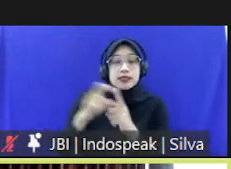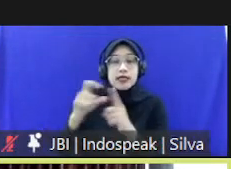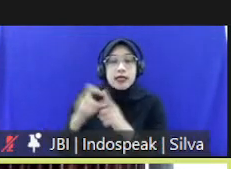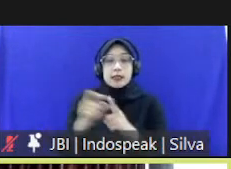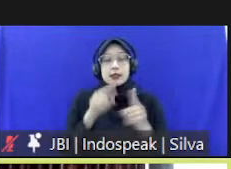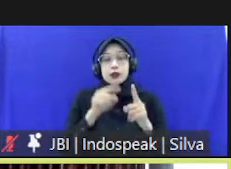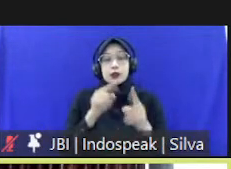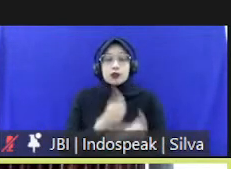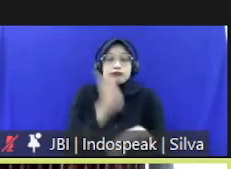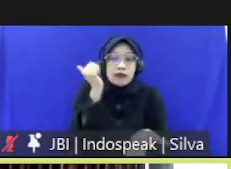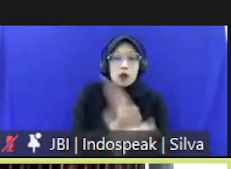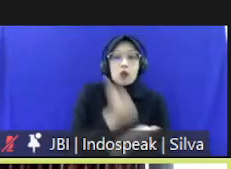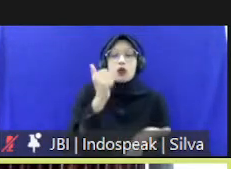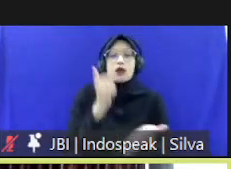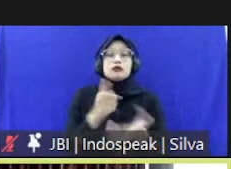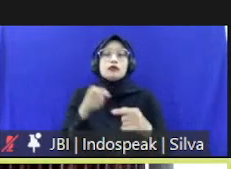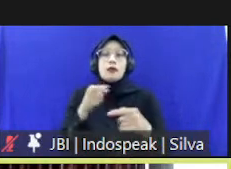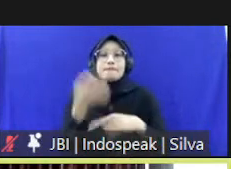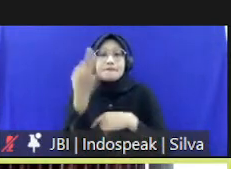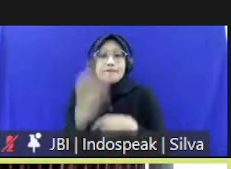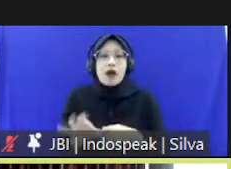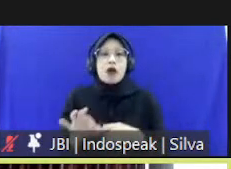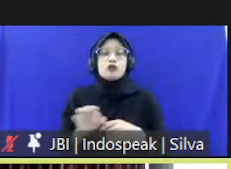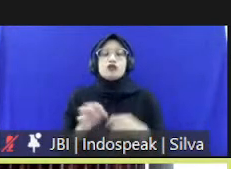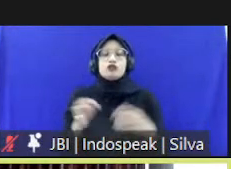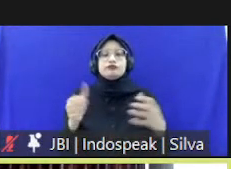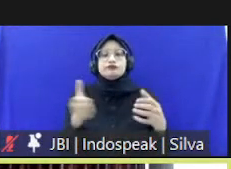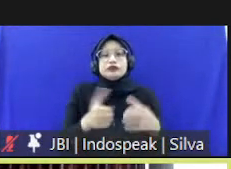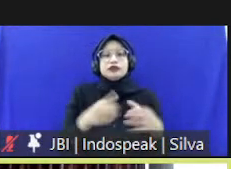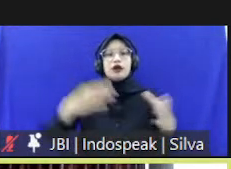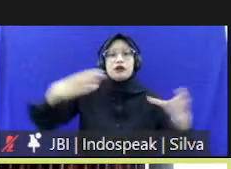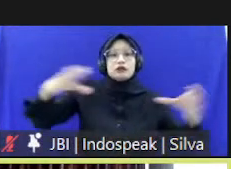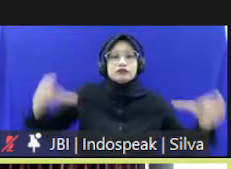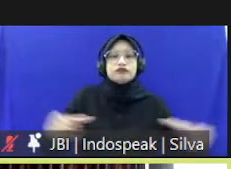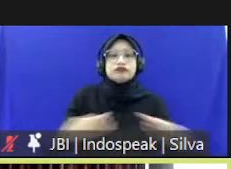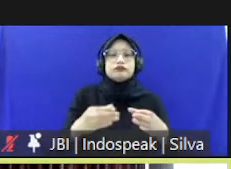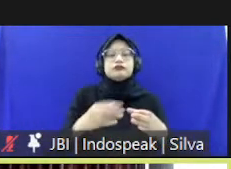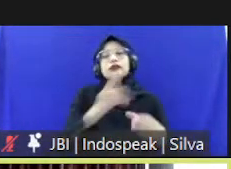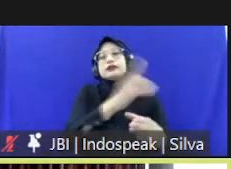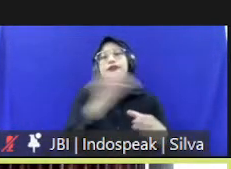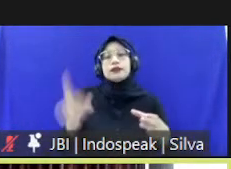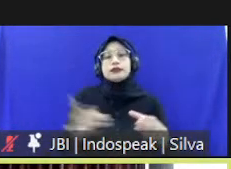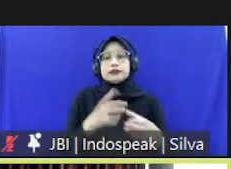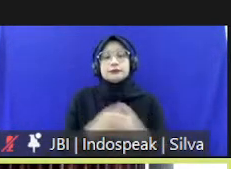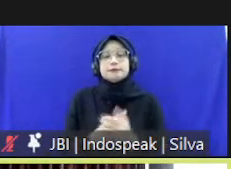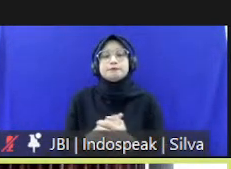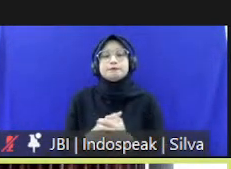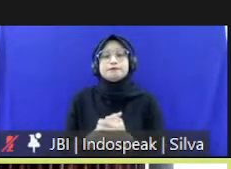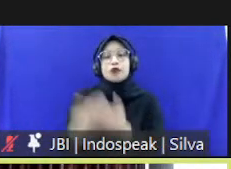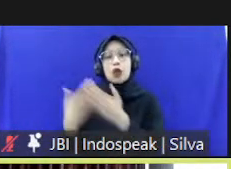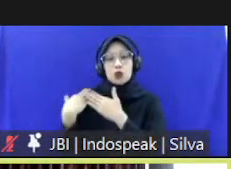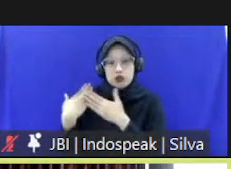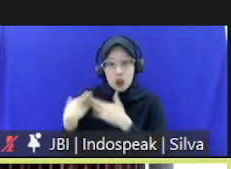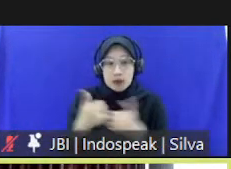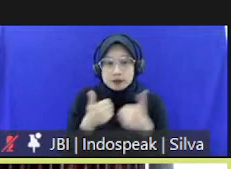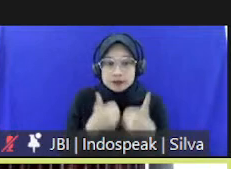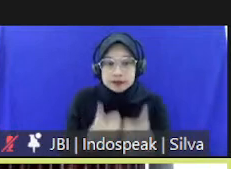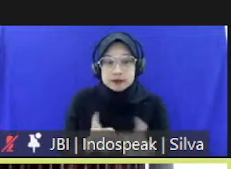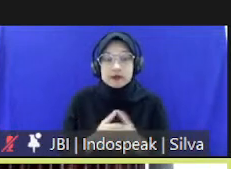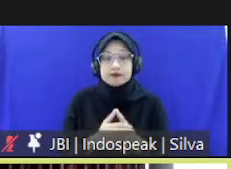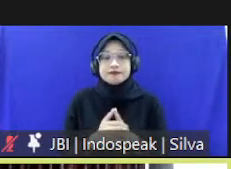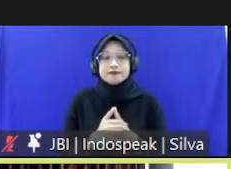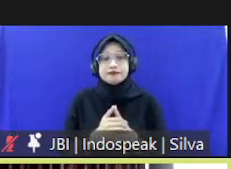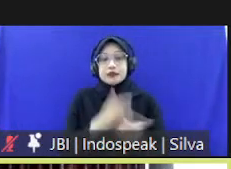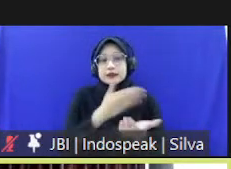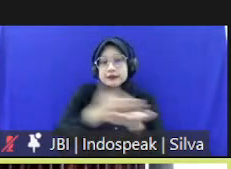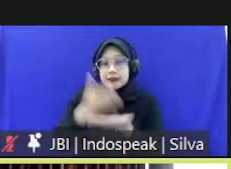integrated, accountability, easily accessed, data sharing, and sustainability. All the mention of data quality actually is